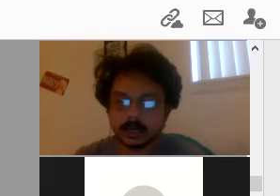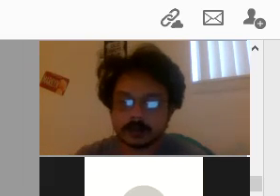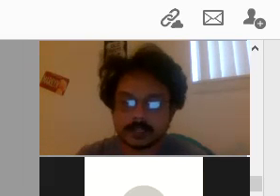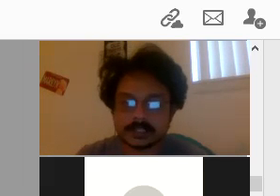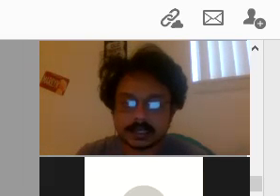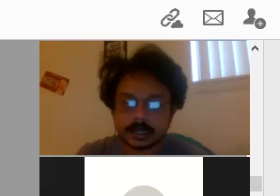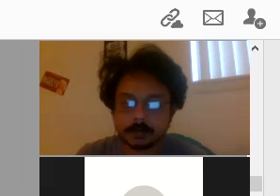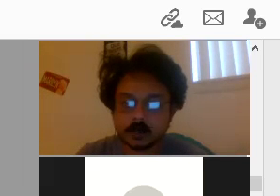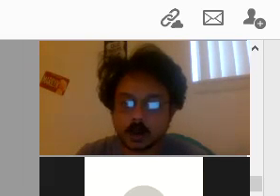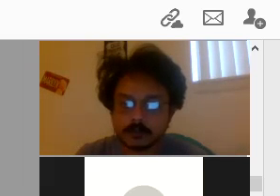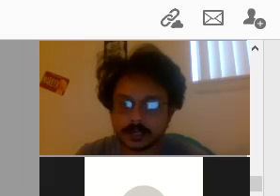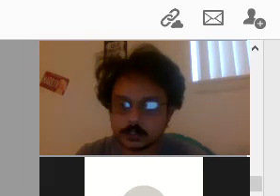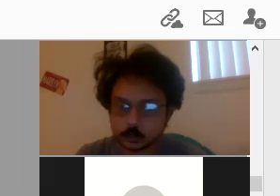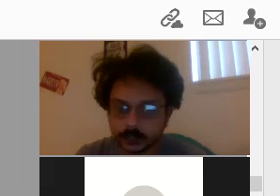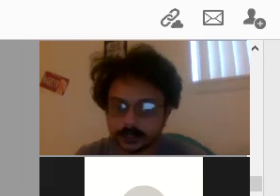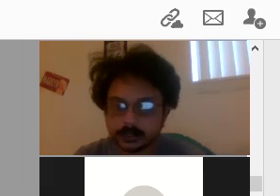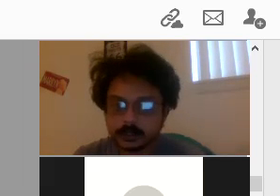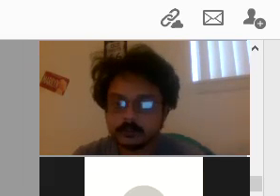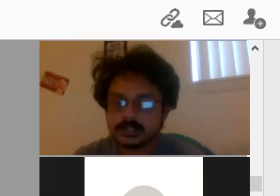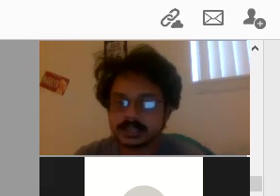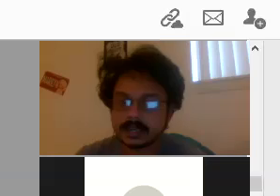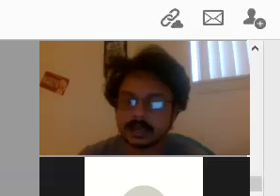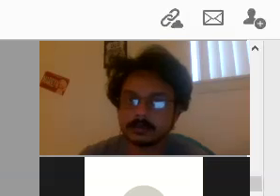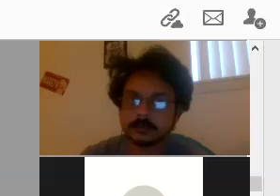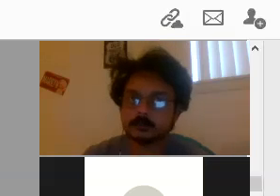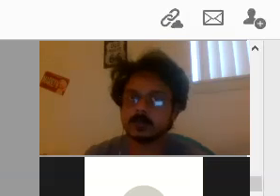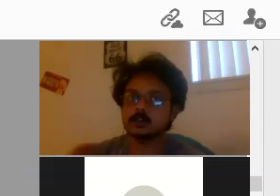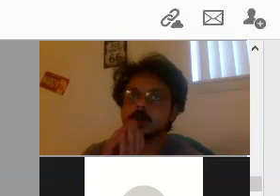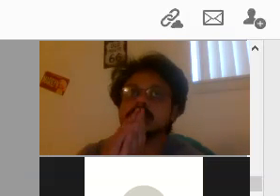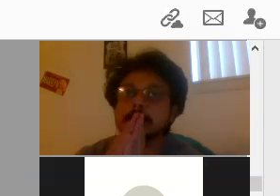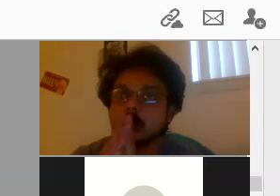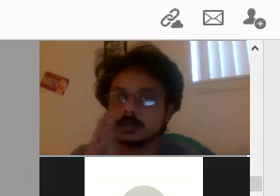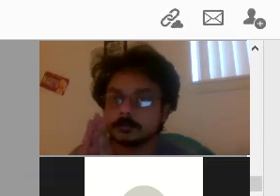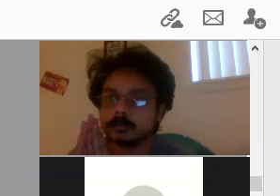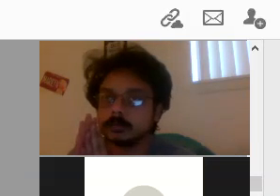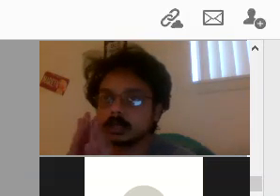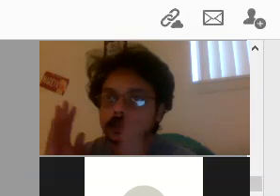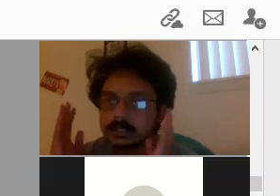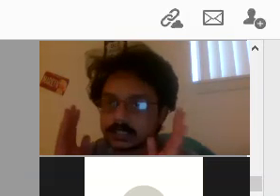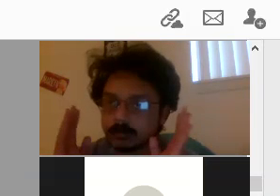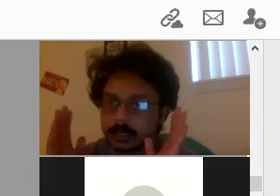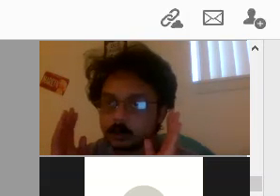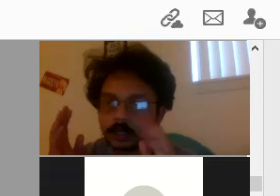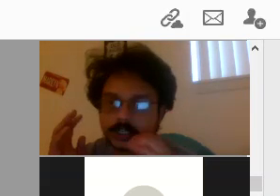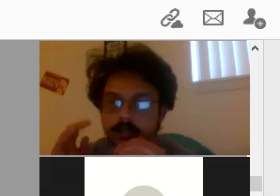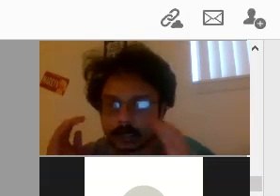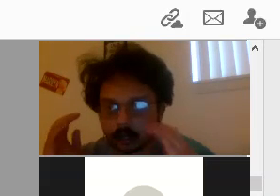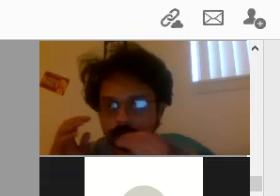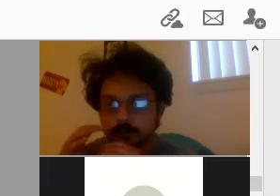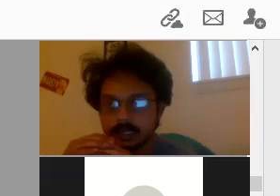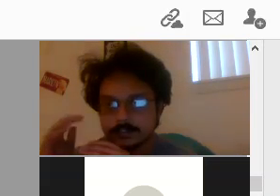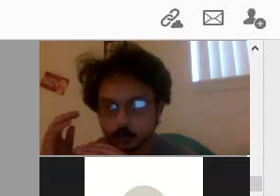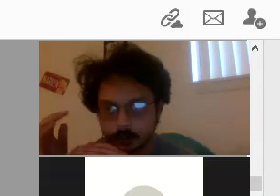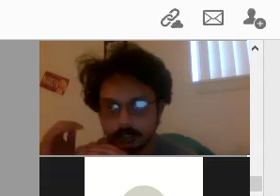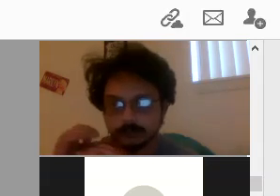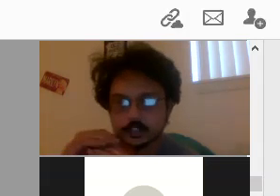in general, when we say that big O of n squared, we say that we are talking about some equation